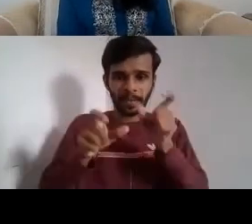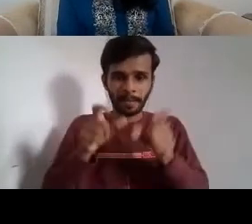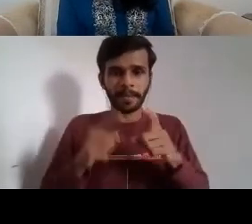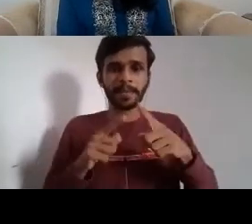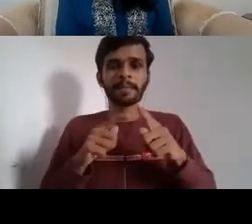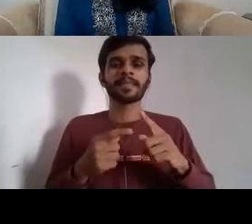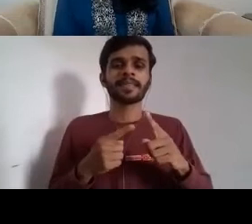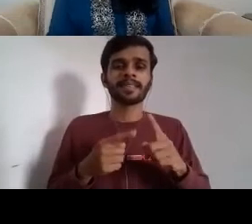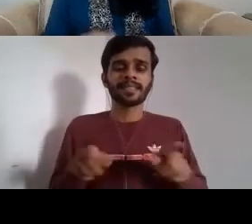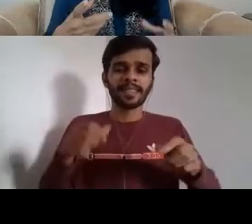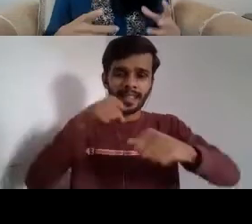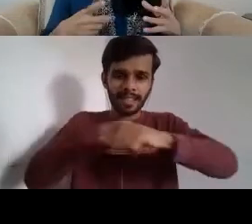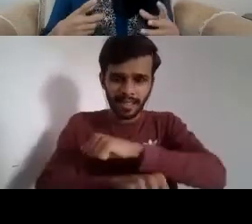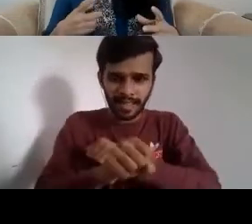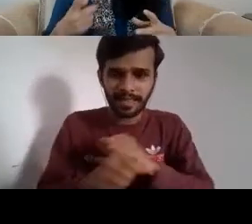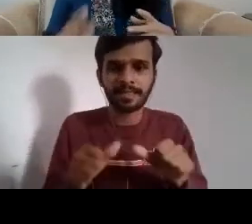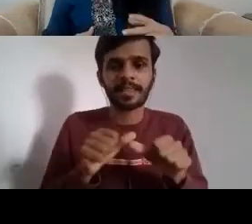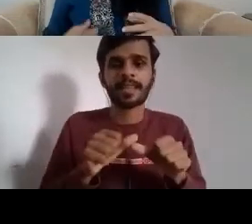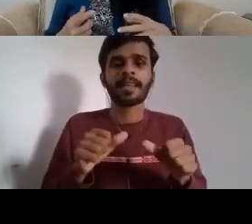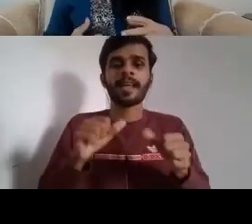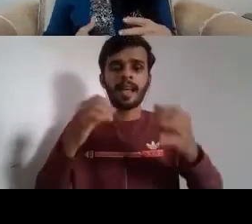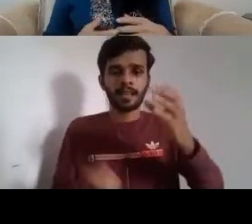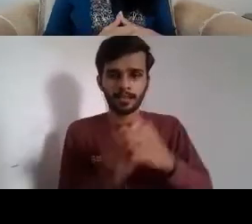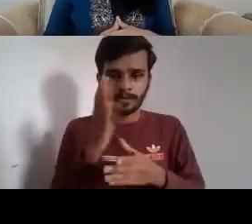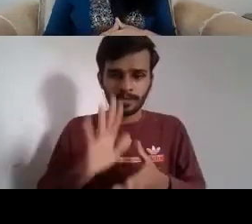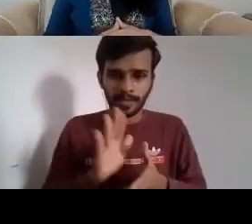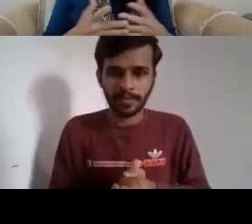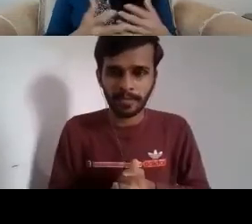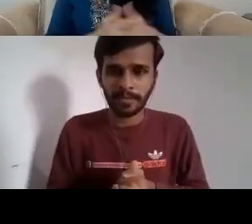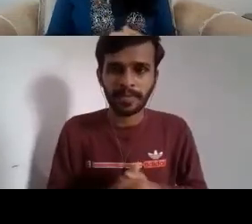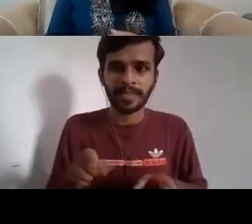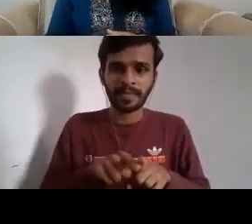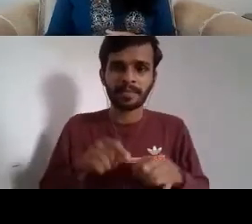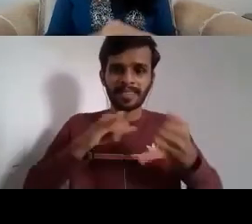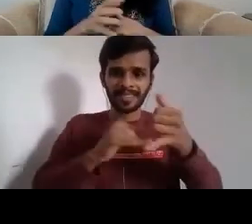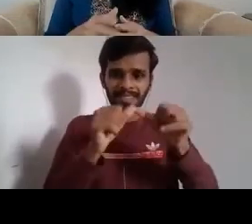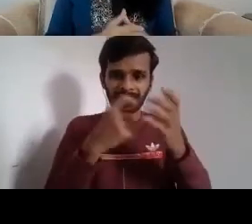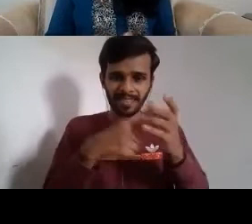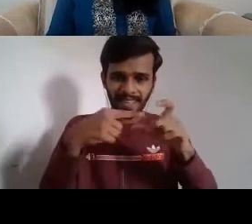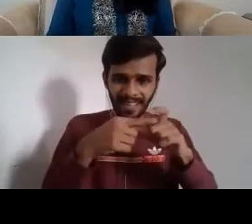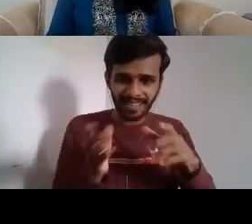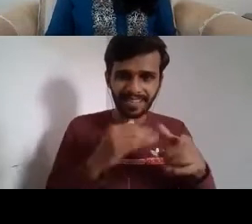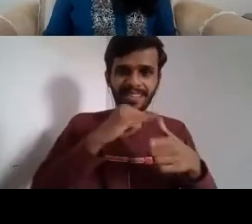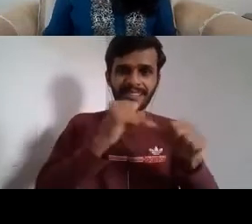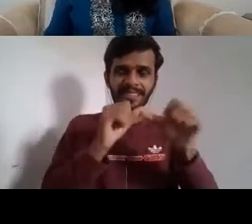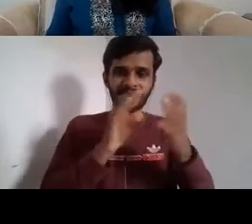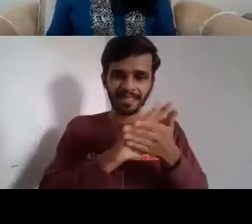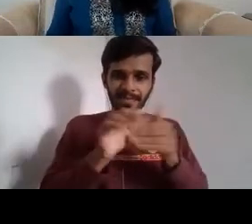Association. In fact, he composed Sare Jahan Se Acha, the national song of India, during those days.